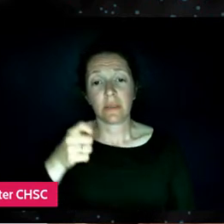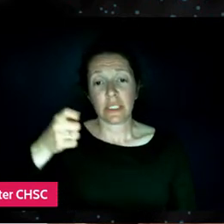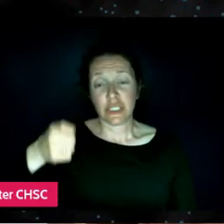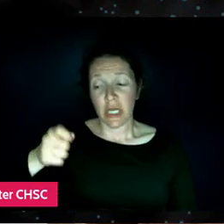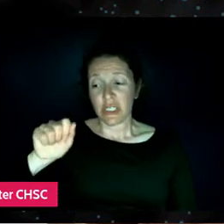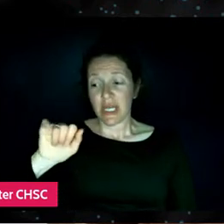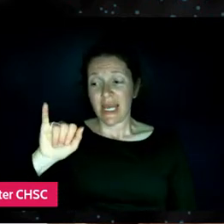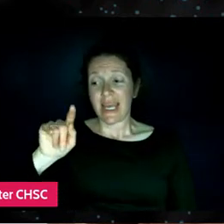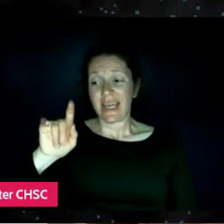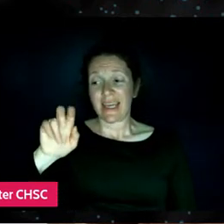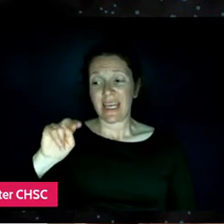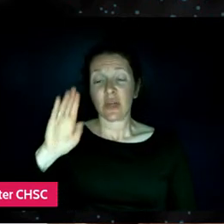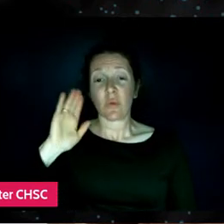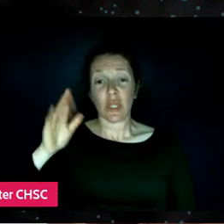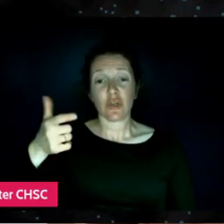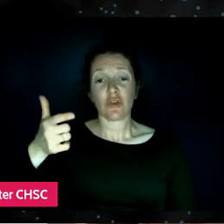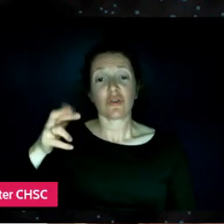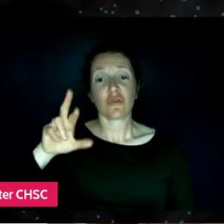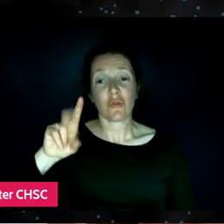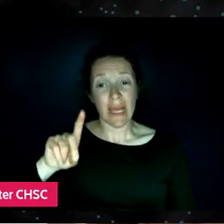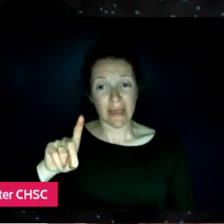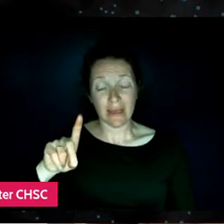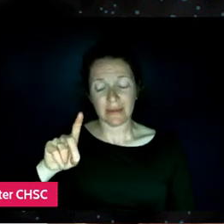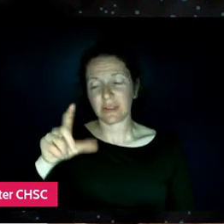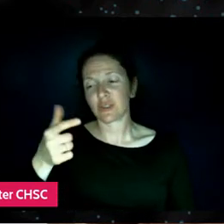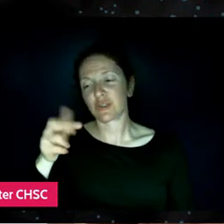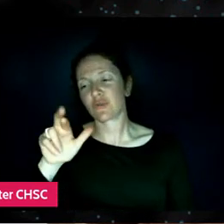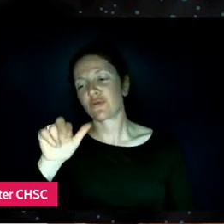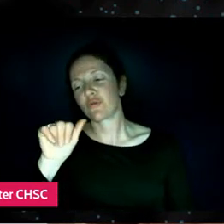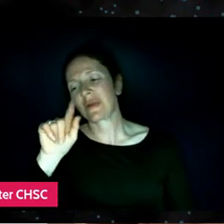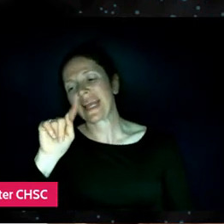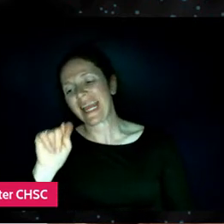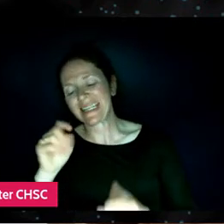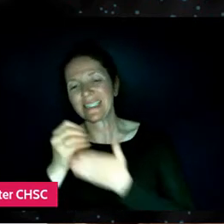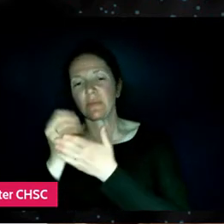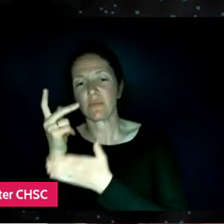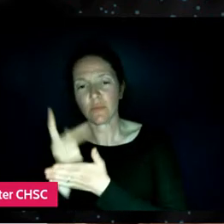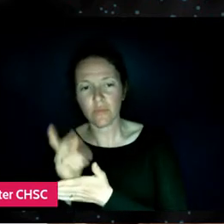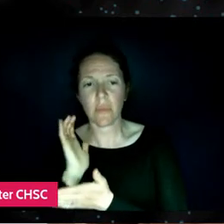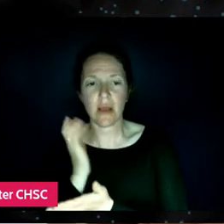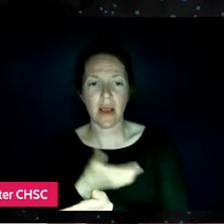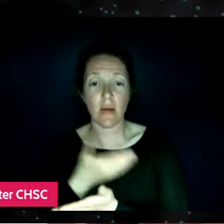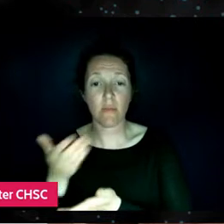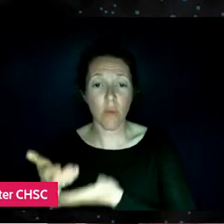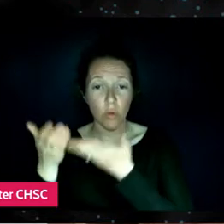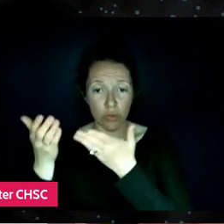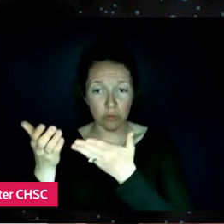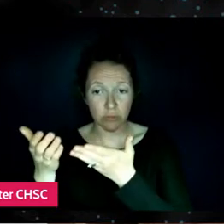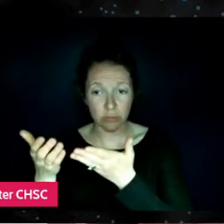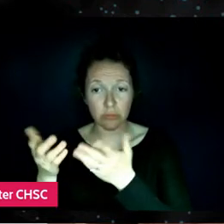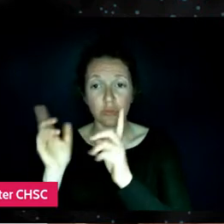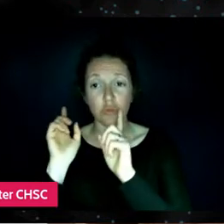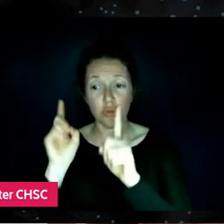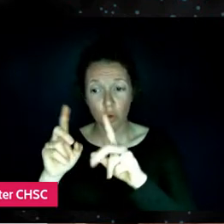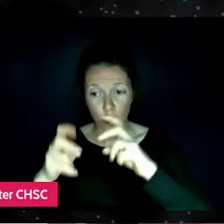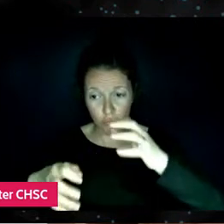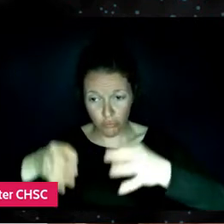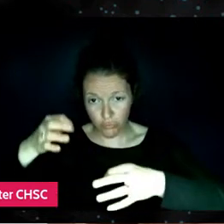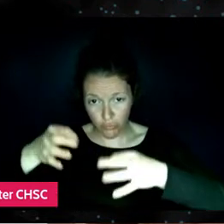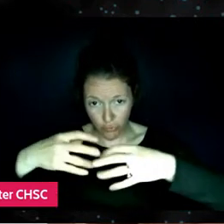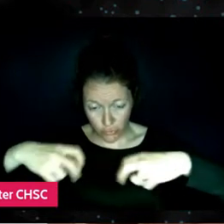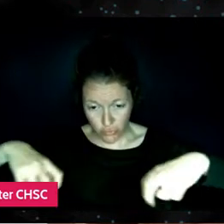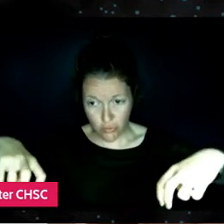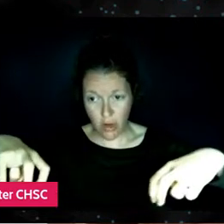grant this motion. I think there's a very good chance of it, and then take this case to trial as she wanted to do in the